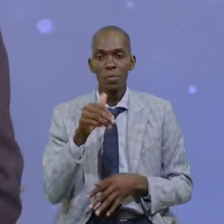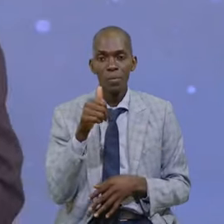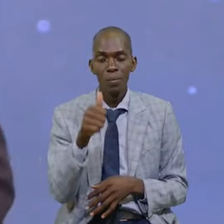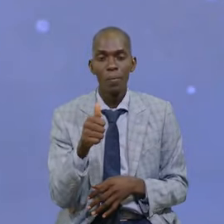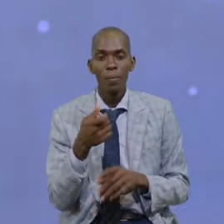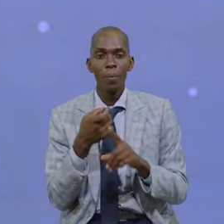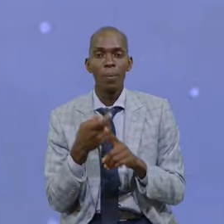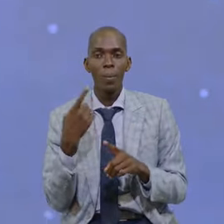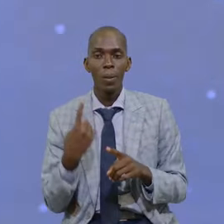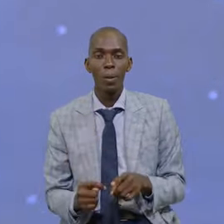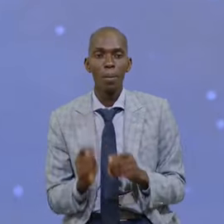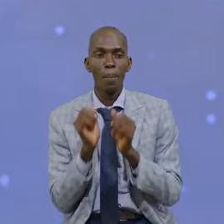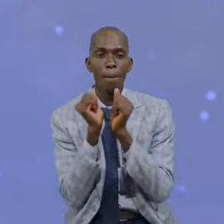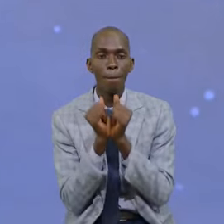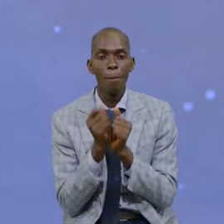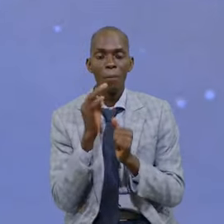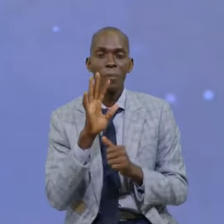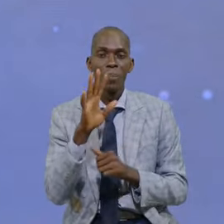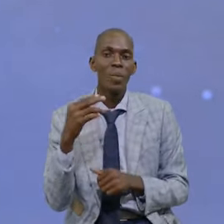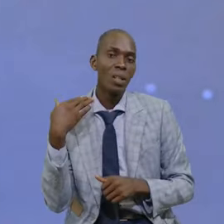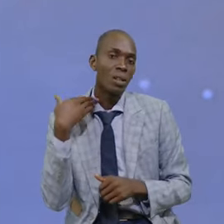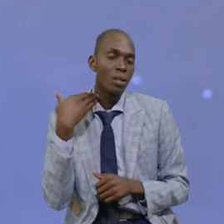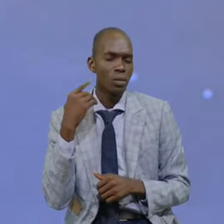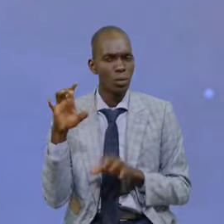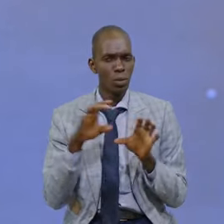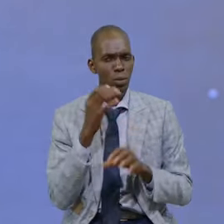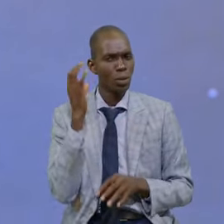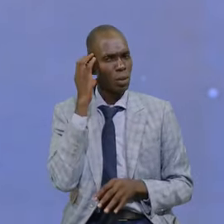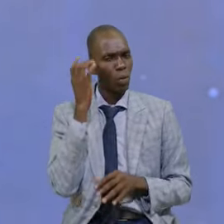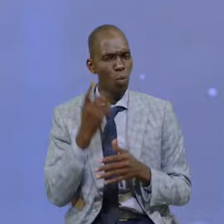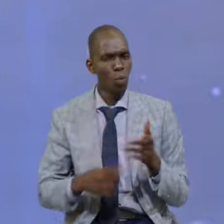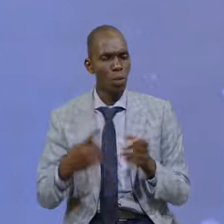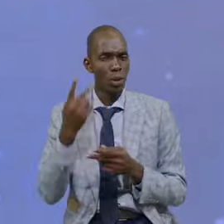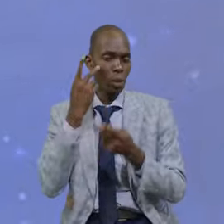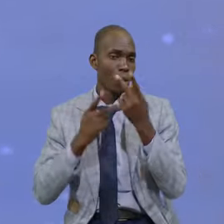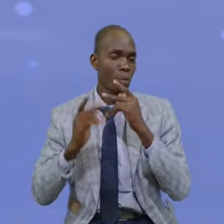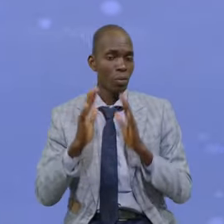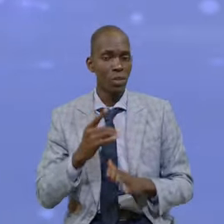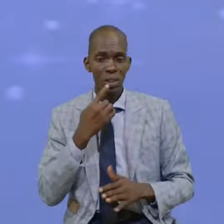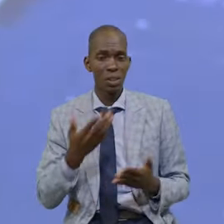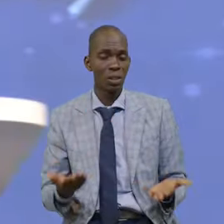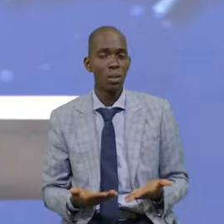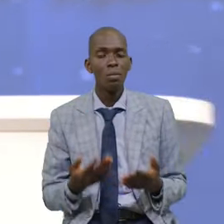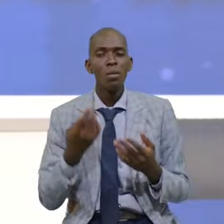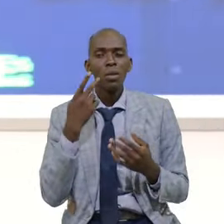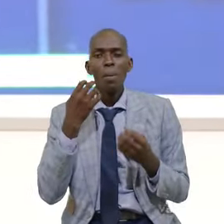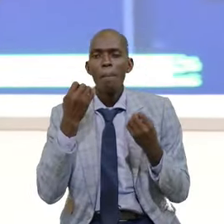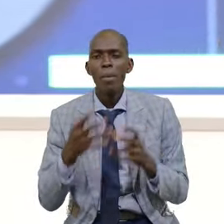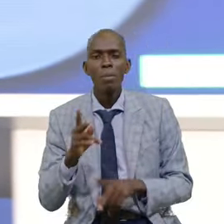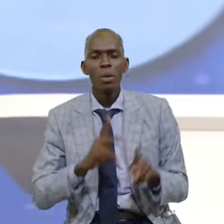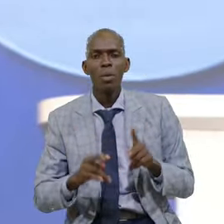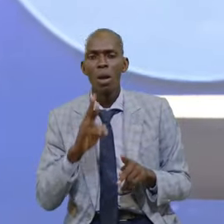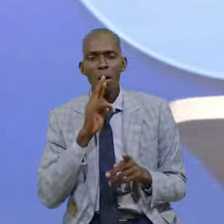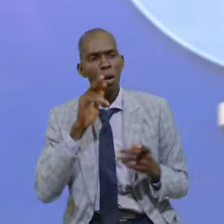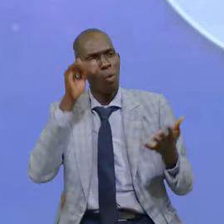the bands of thy neck. Did you hear what the prophet said? You know, many people are waiting for the prophet. Pray